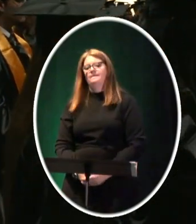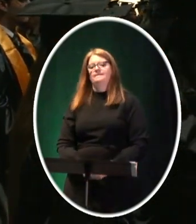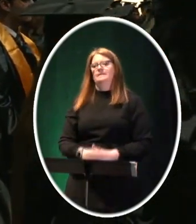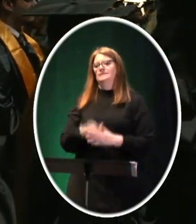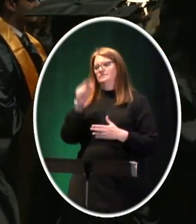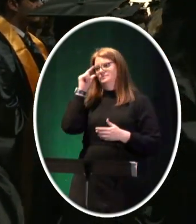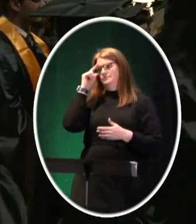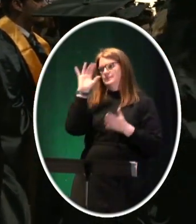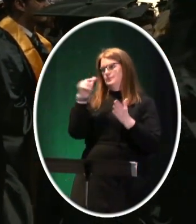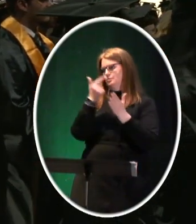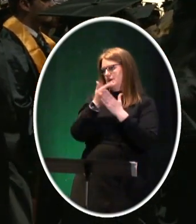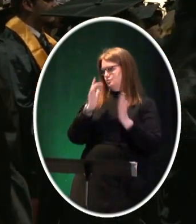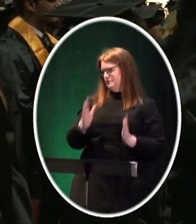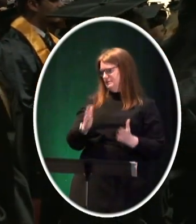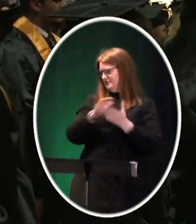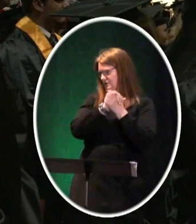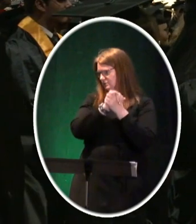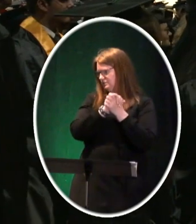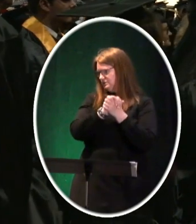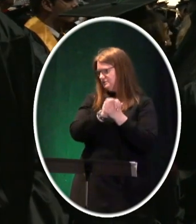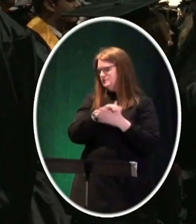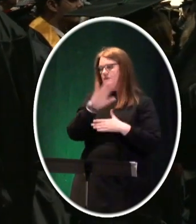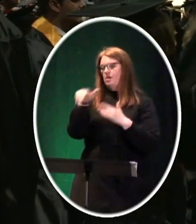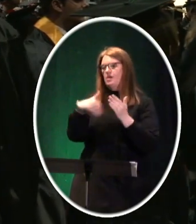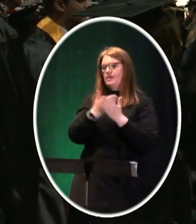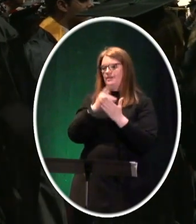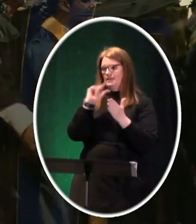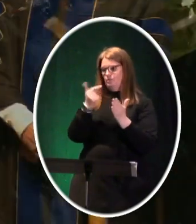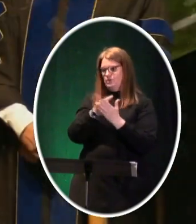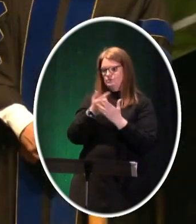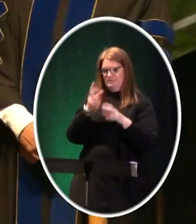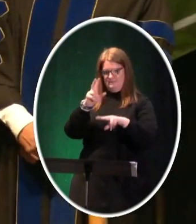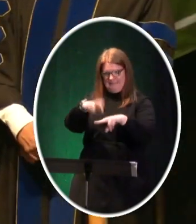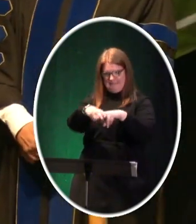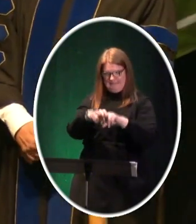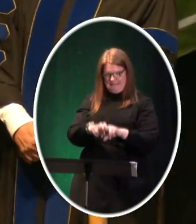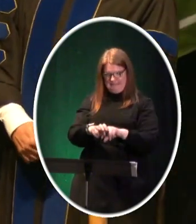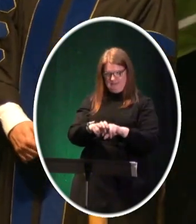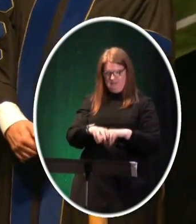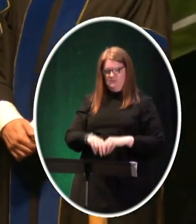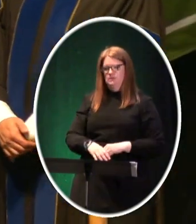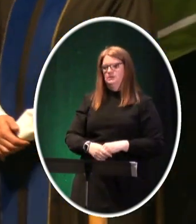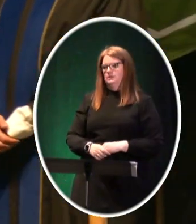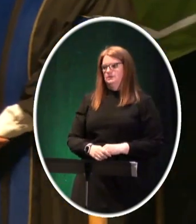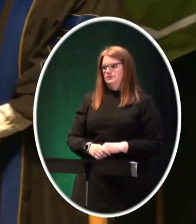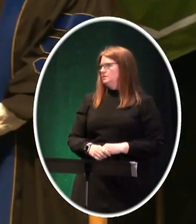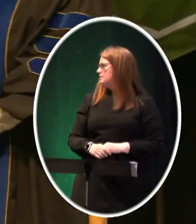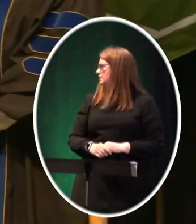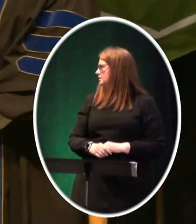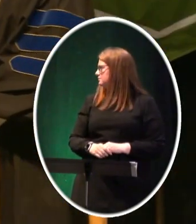Graduates, congratulations. Will all the graduates please be seated?